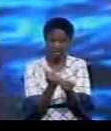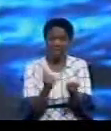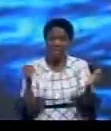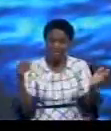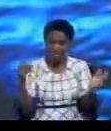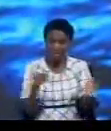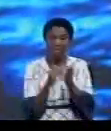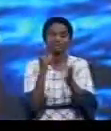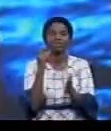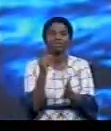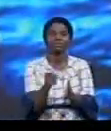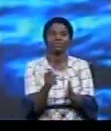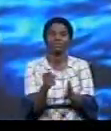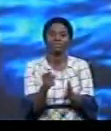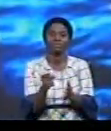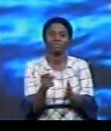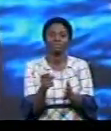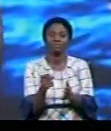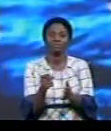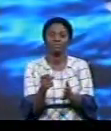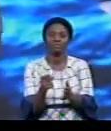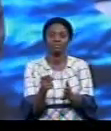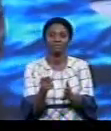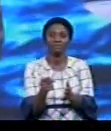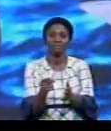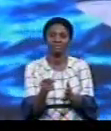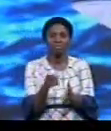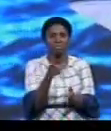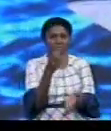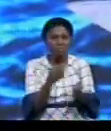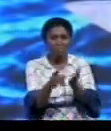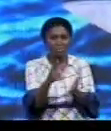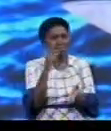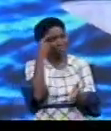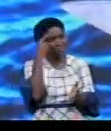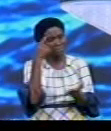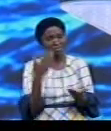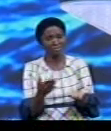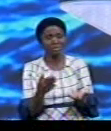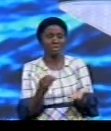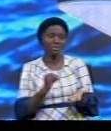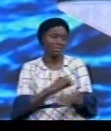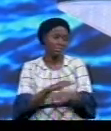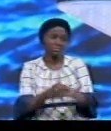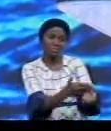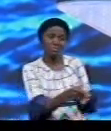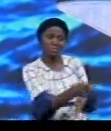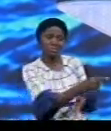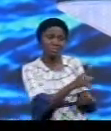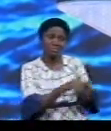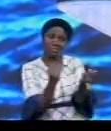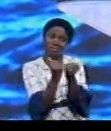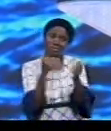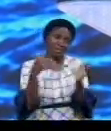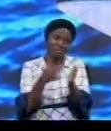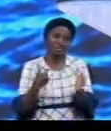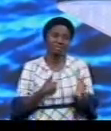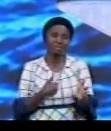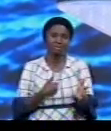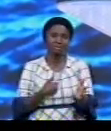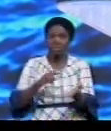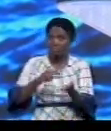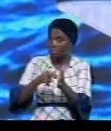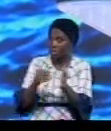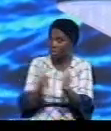thee. God, I don't want anybody to fight against me. Then you don't want to see the miracle